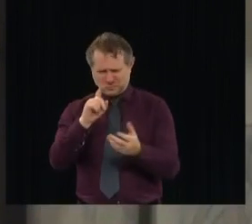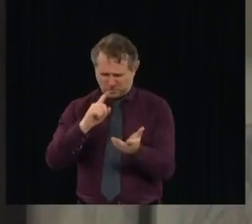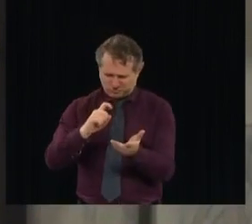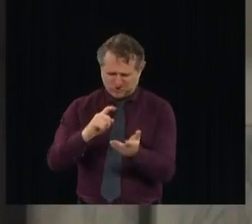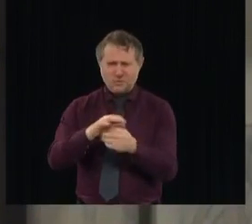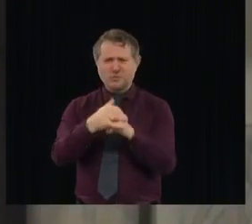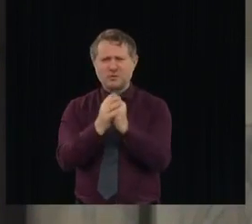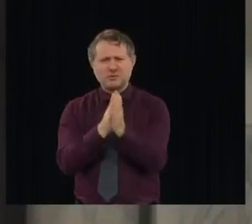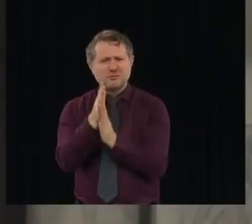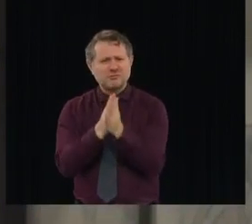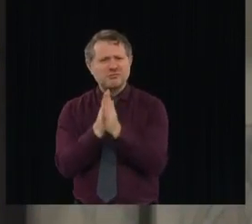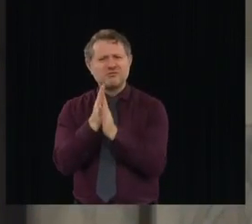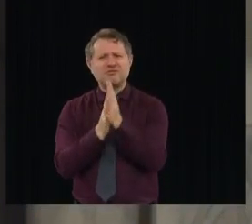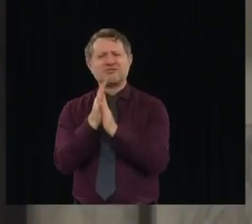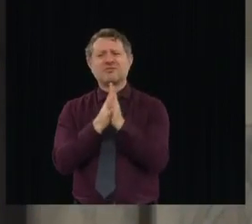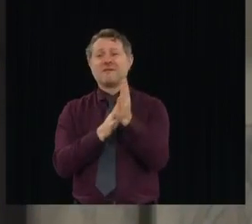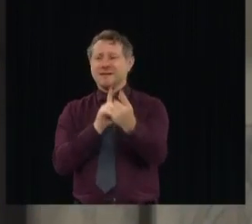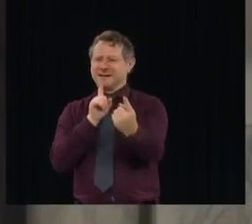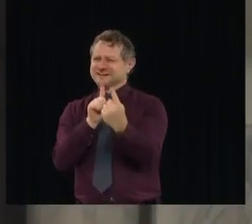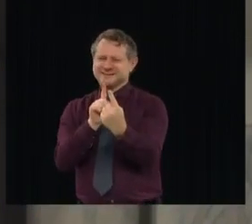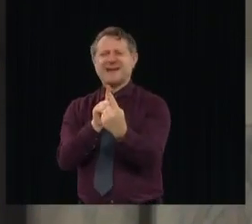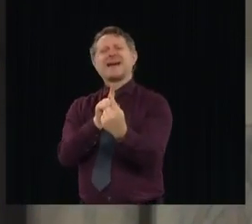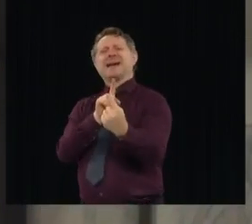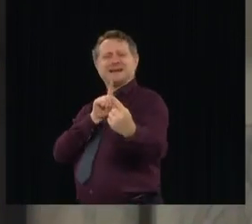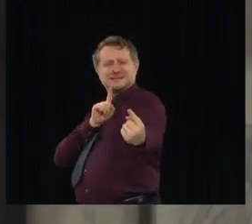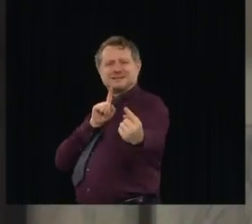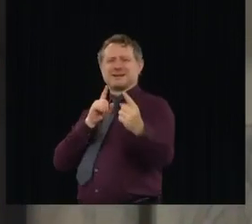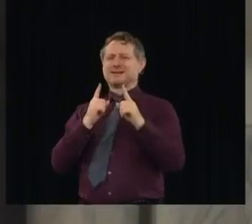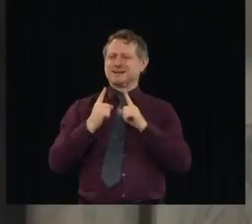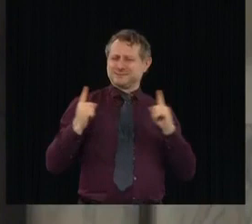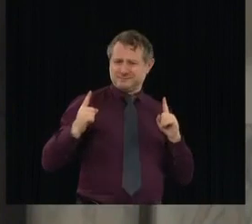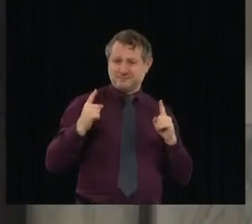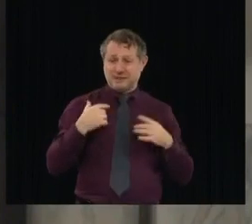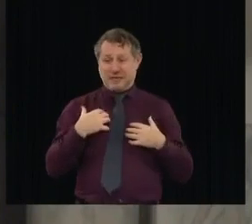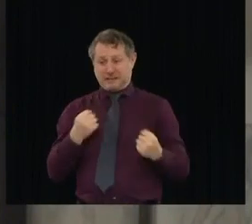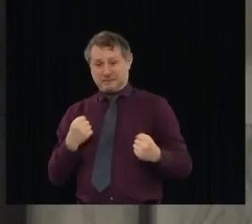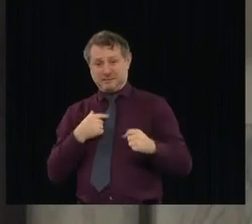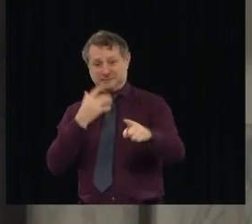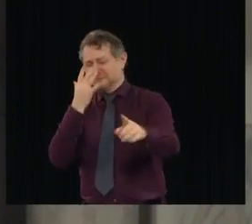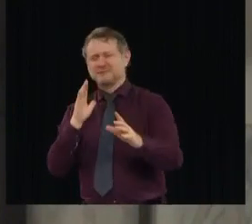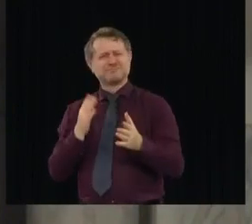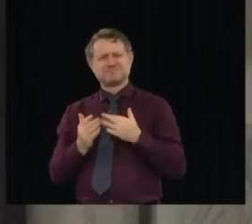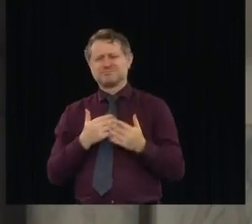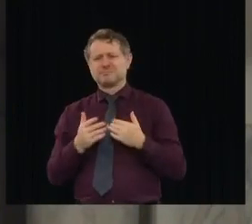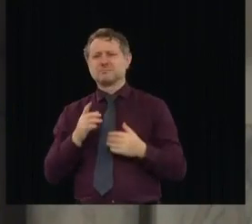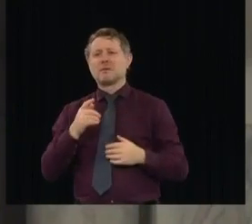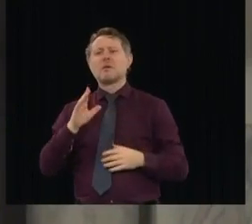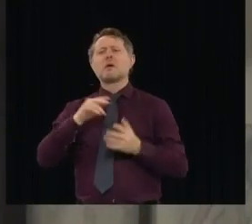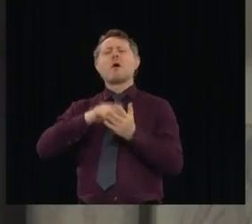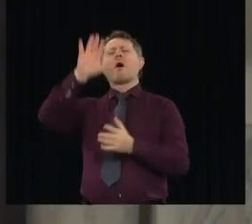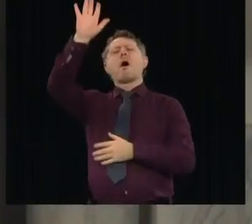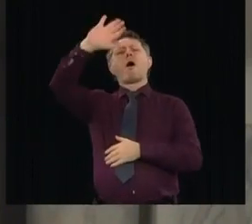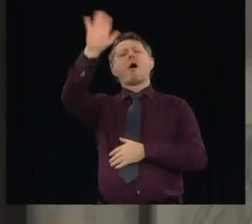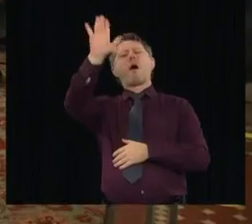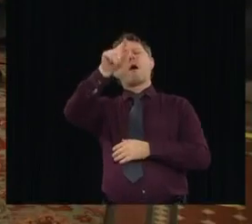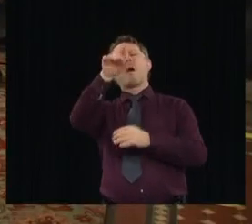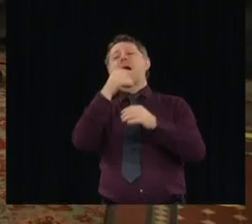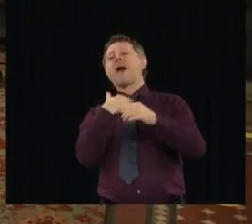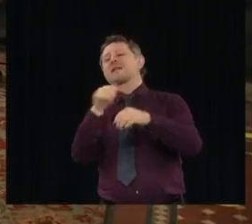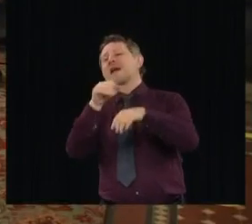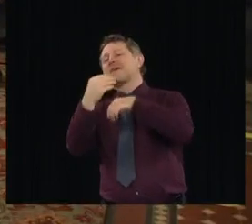from other individuals who are sick, and all the straightforward issues that we've addressed before. Are there any devices that they should have, any sort